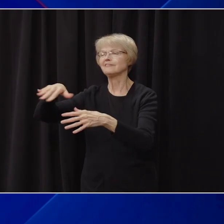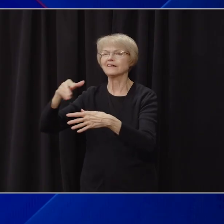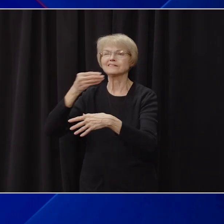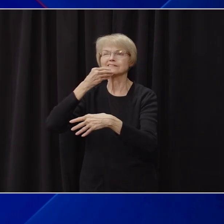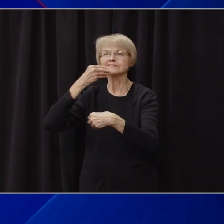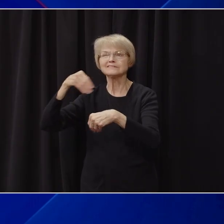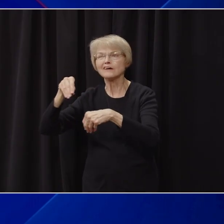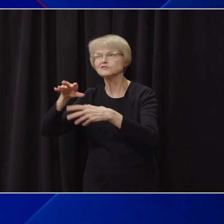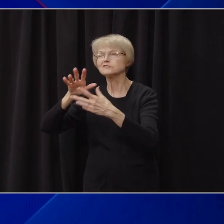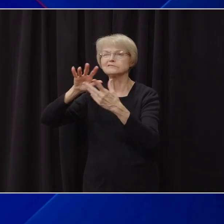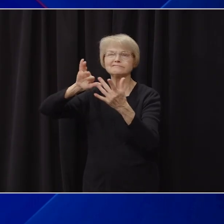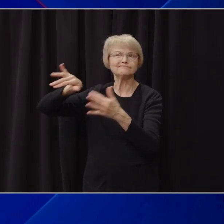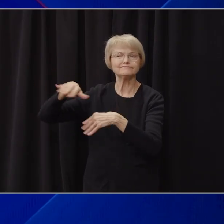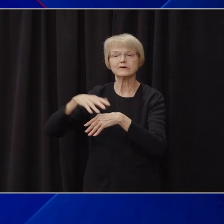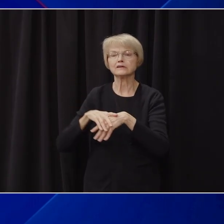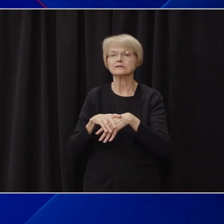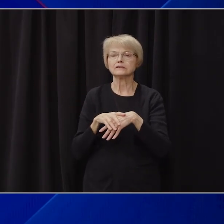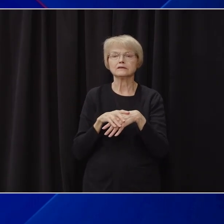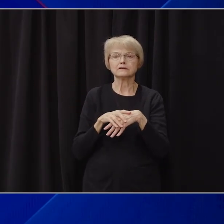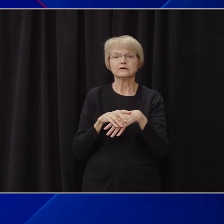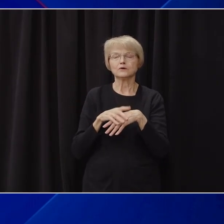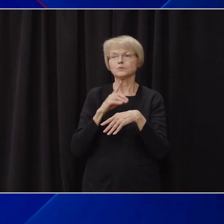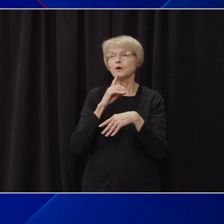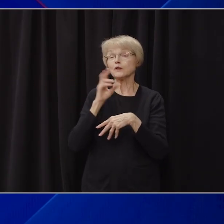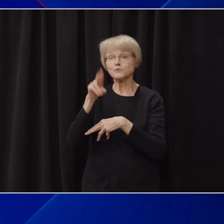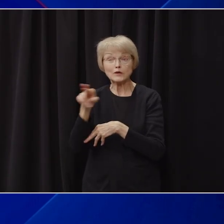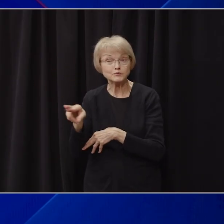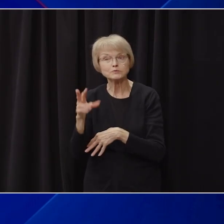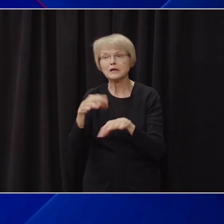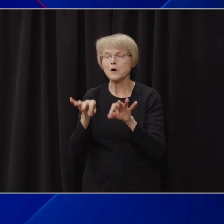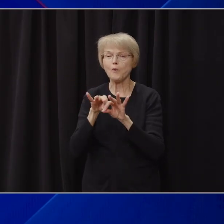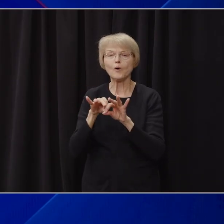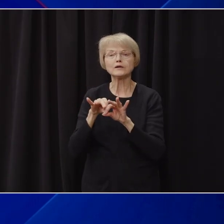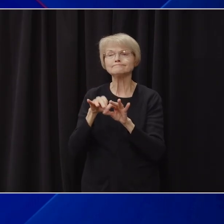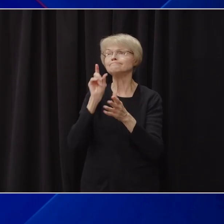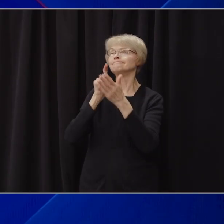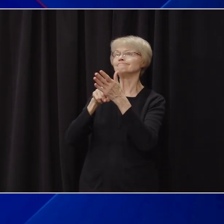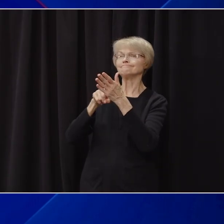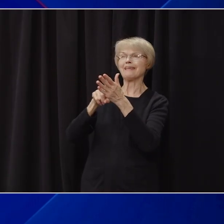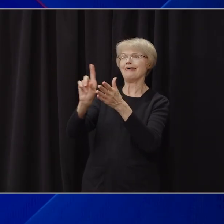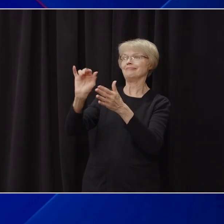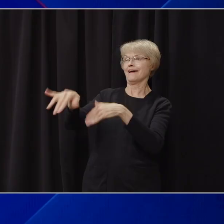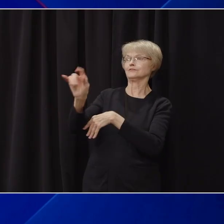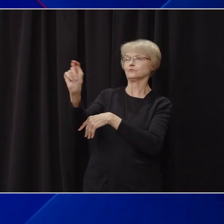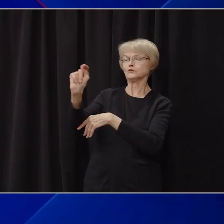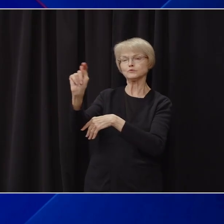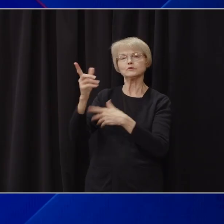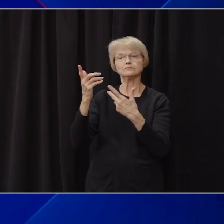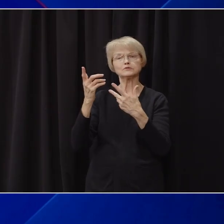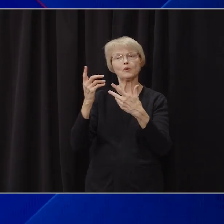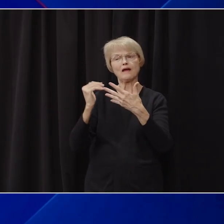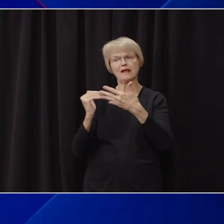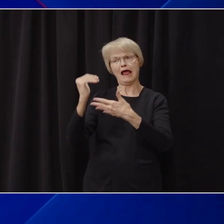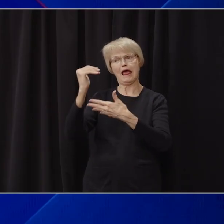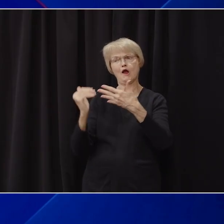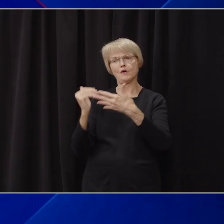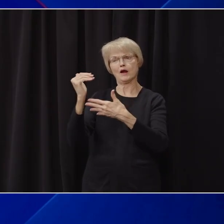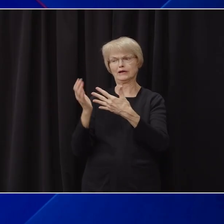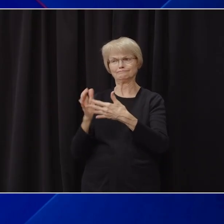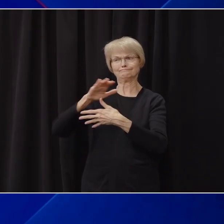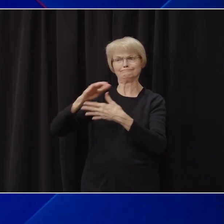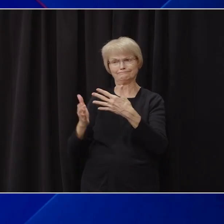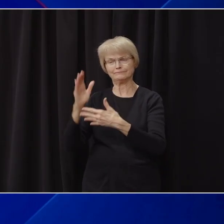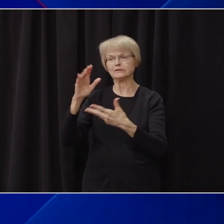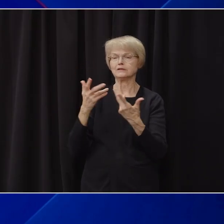concessions, what's equally important is where the restrooms are. So providing a hierarchy in the signage and